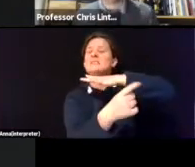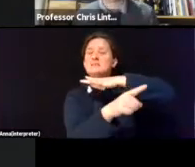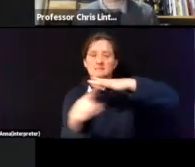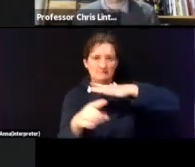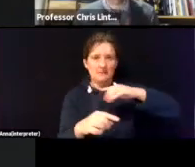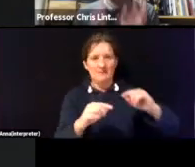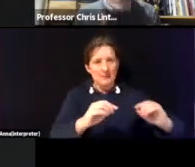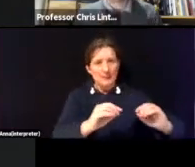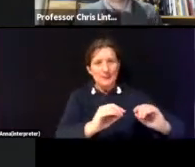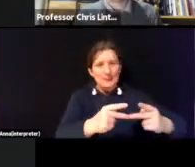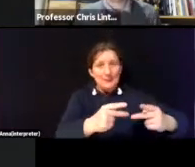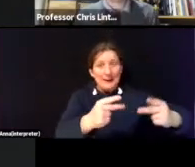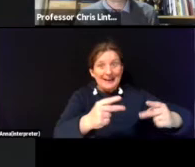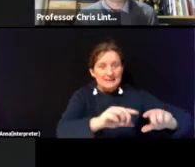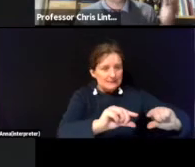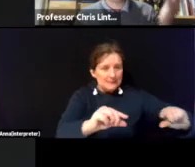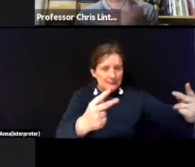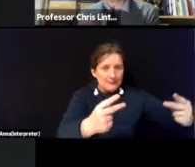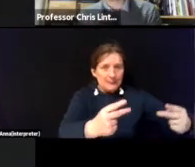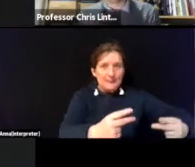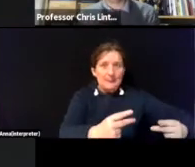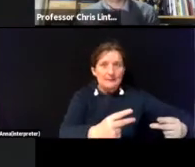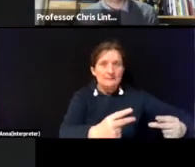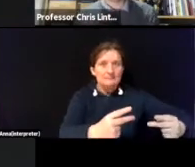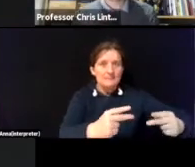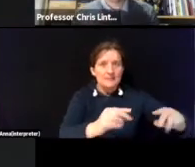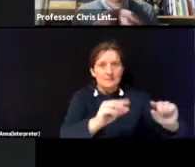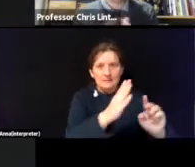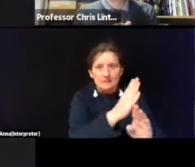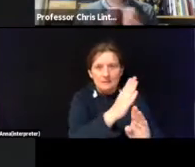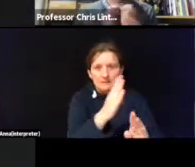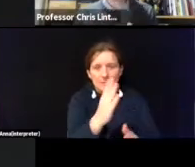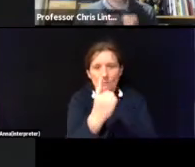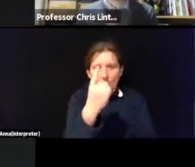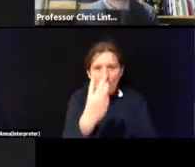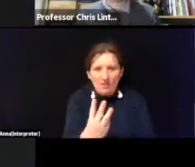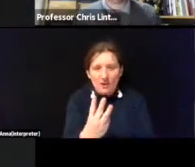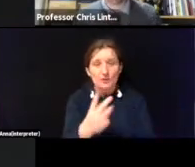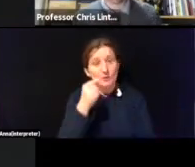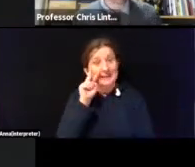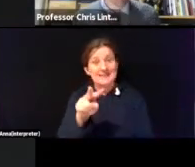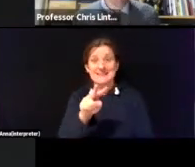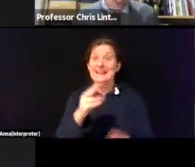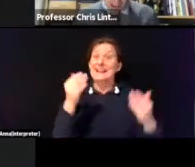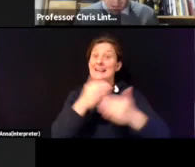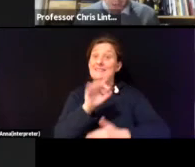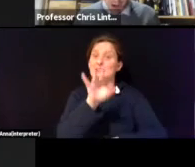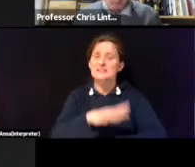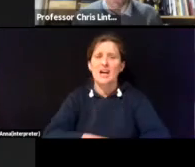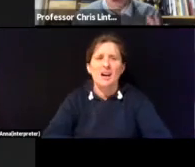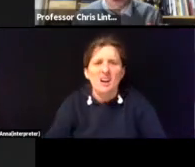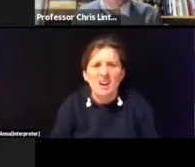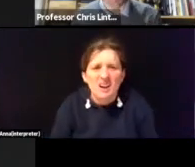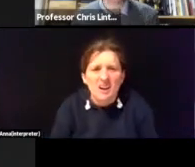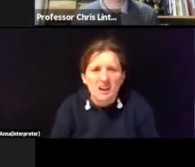the twilight sky, and hopefully you can see there about a third of the way across, there's an evening star in the sky.